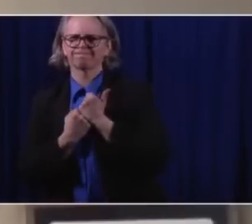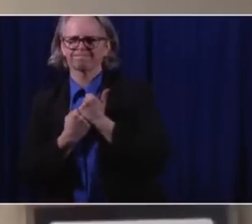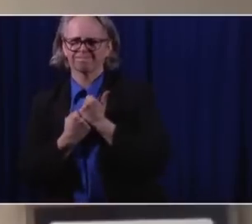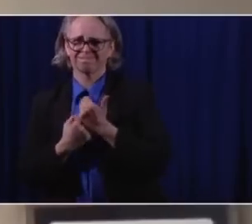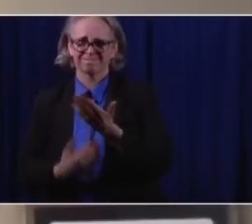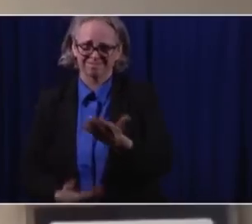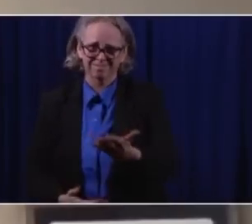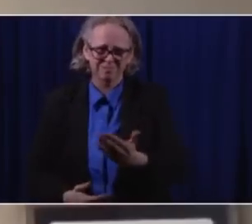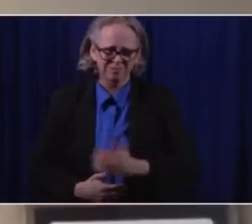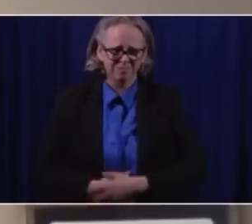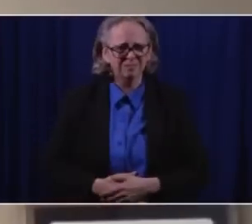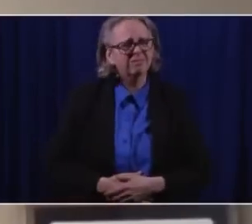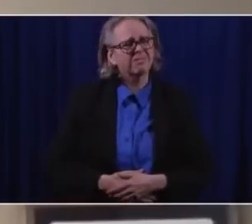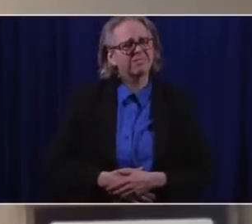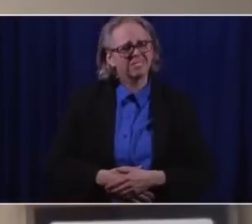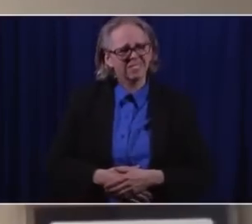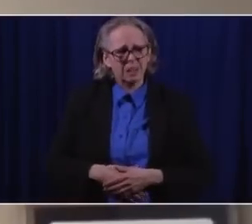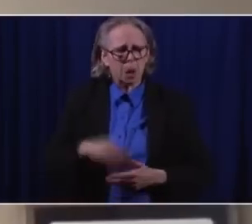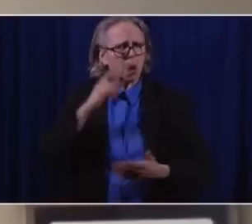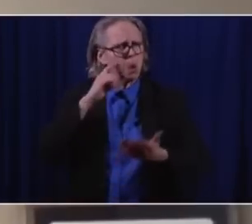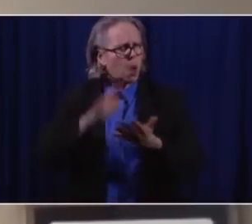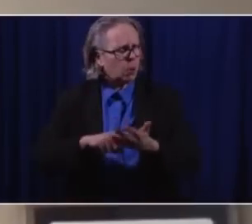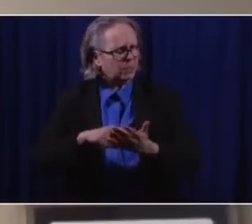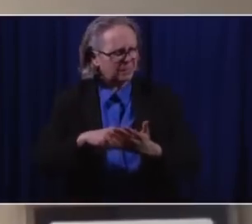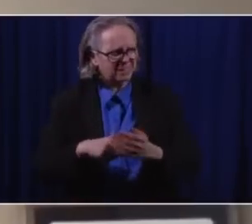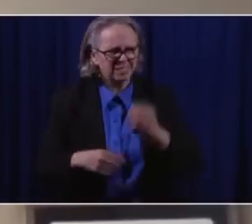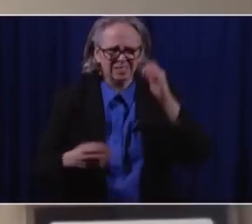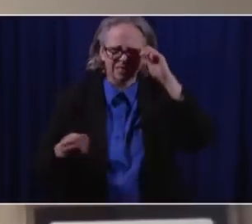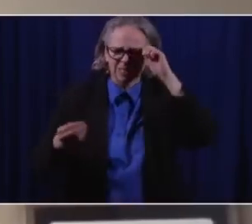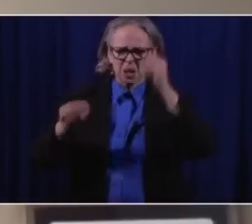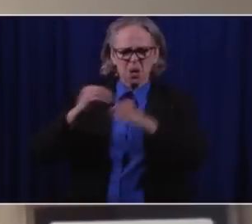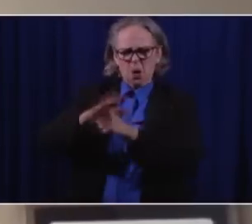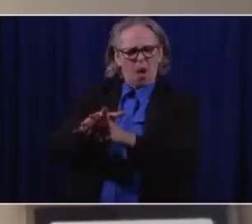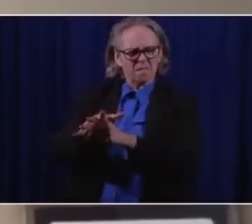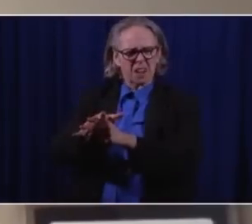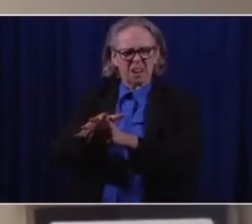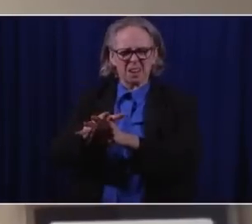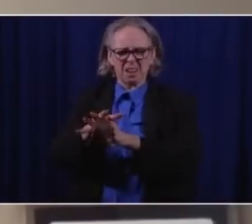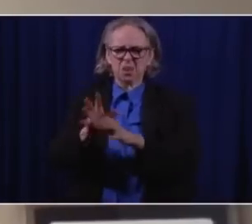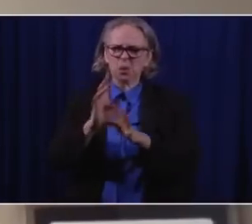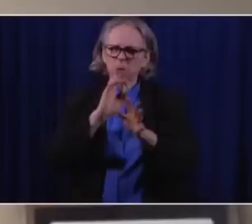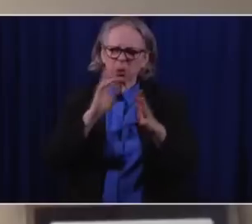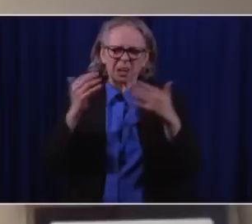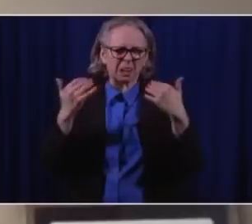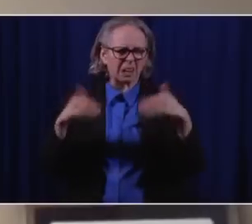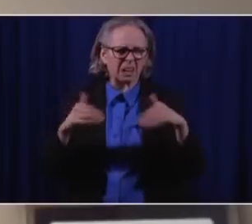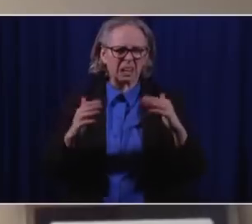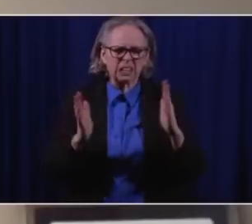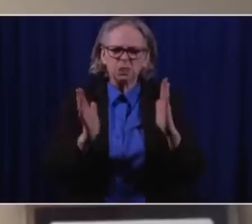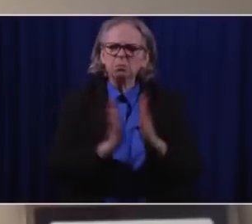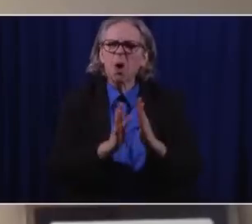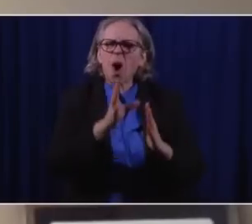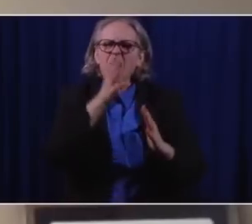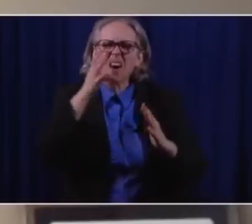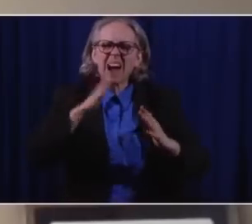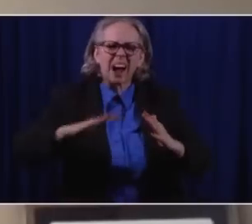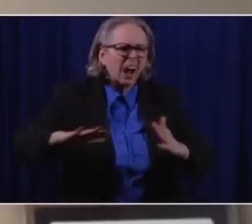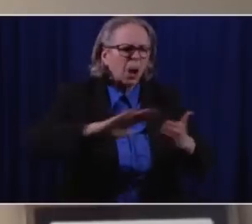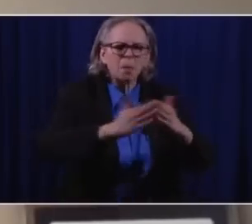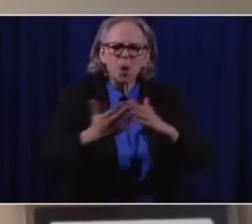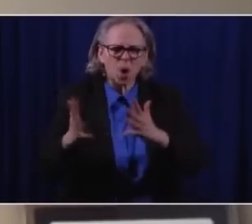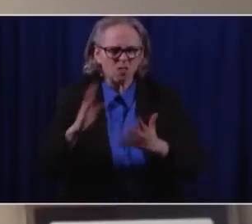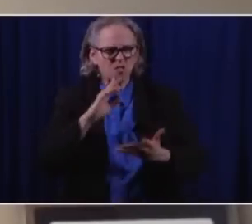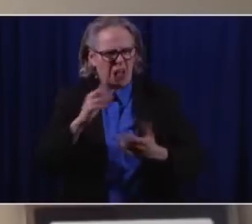this as well, COVID is hitting our smaller, more rural communities much, much harder now than it did at the beginning of the pandemic. And